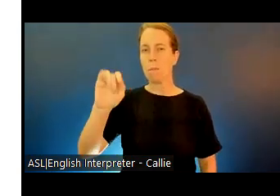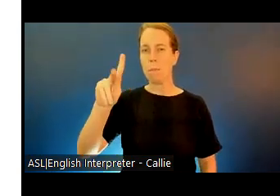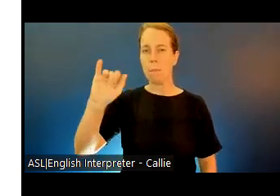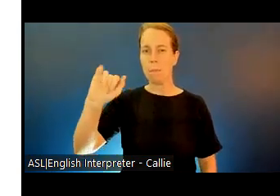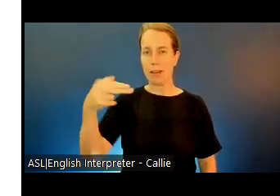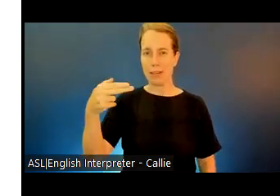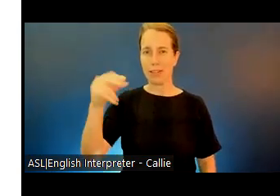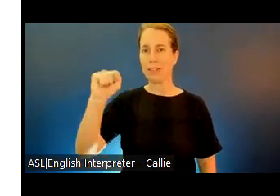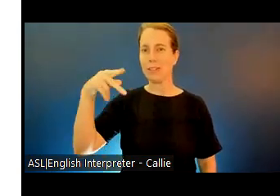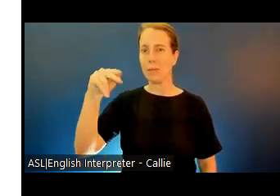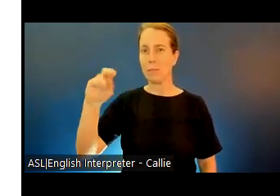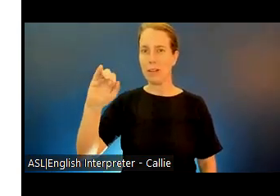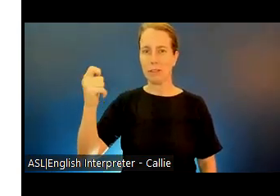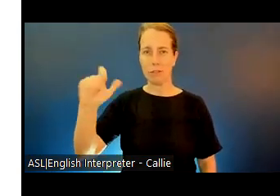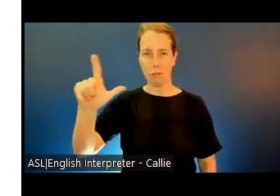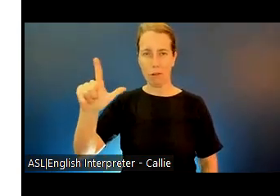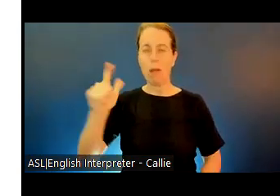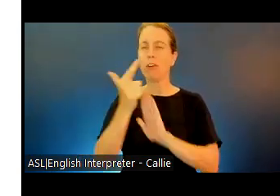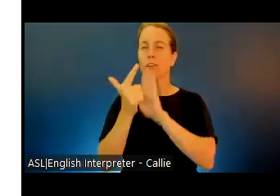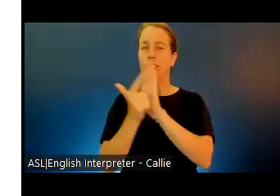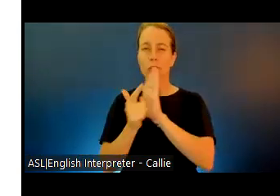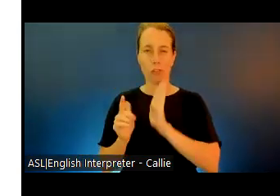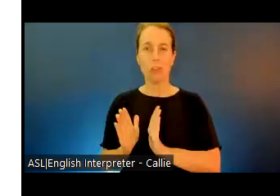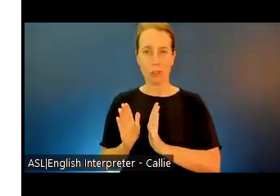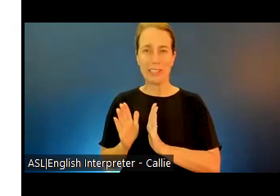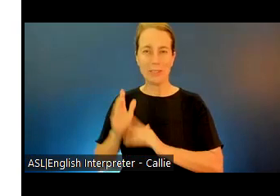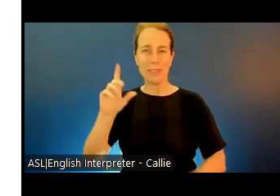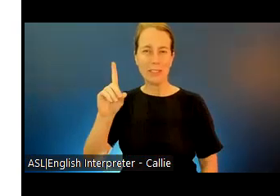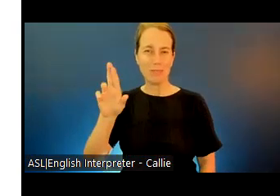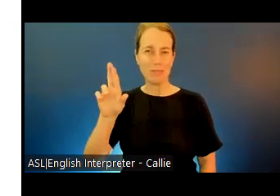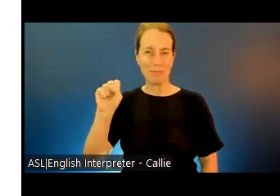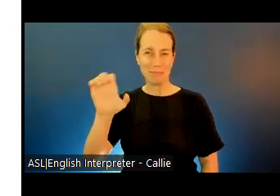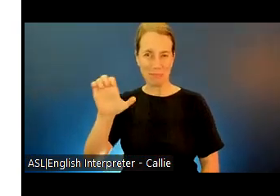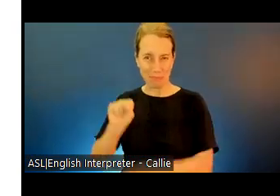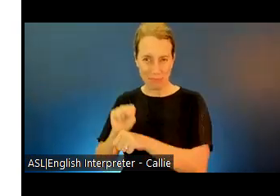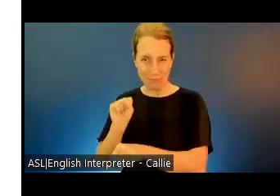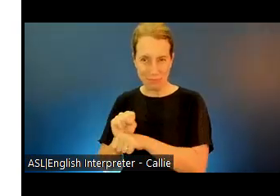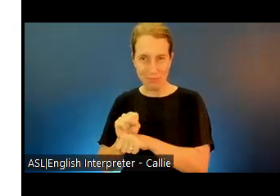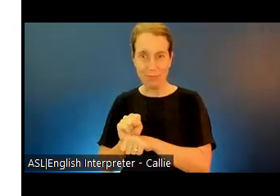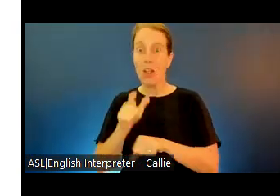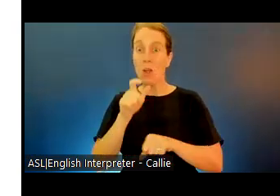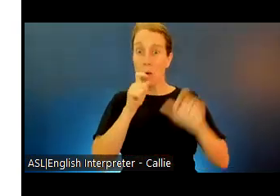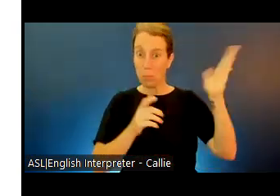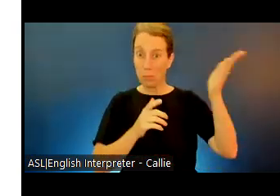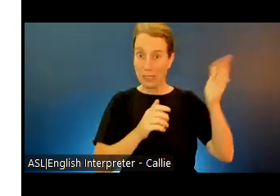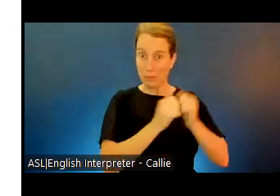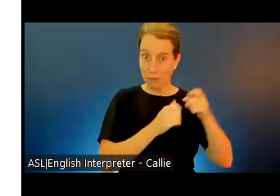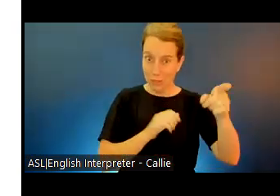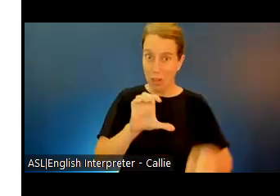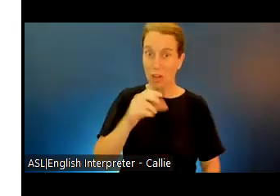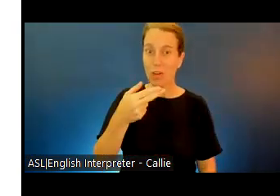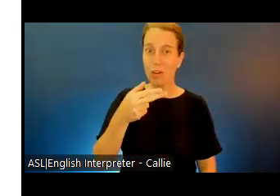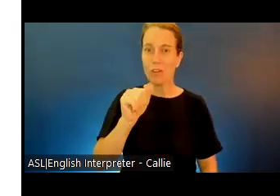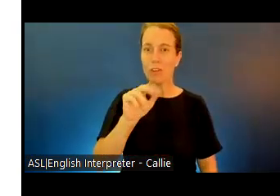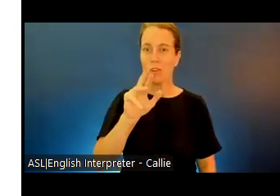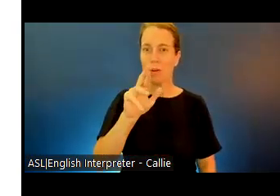Carolina. I'll just briefly introduce my co-presenter. Her name is Charmaine Fuller Cooper, and she is the State Director